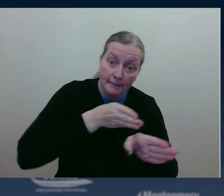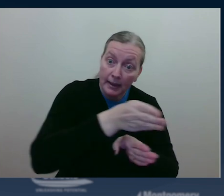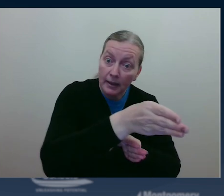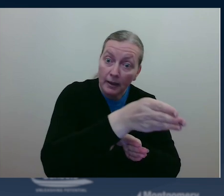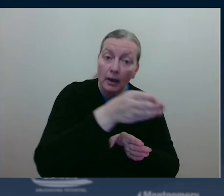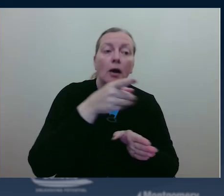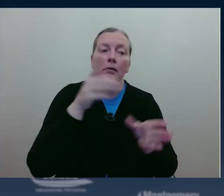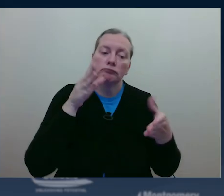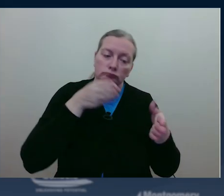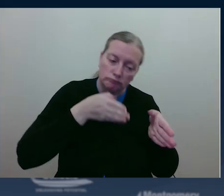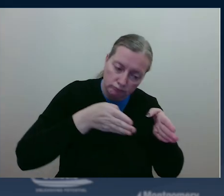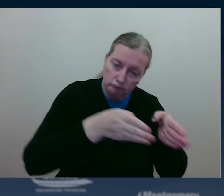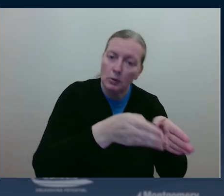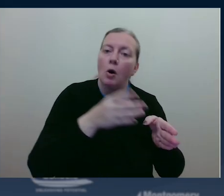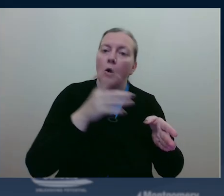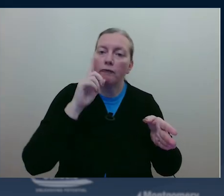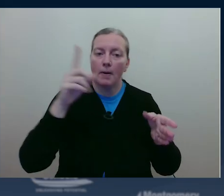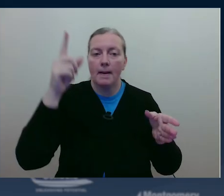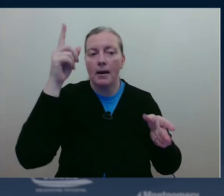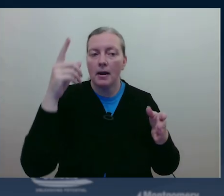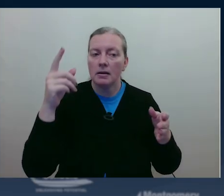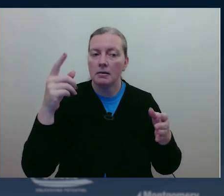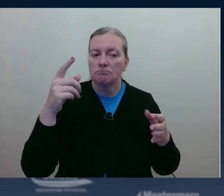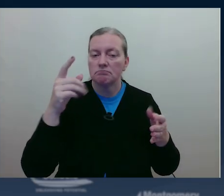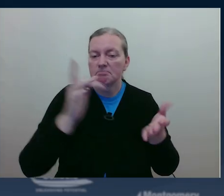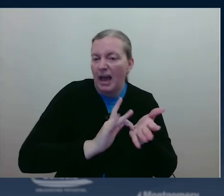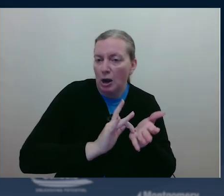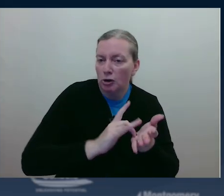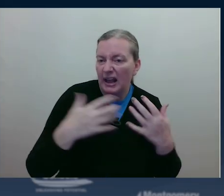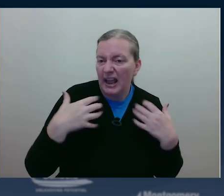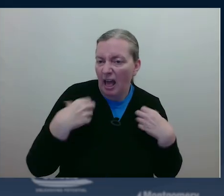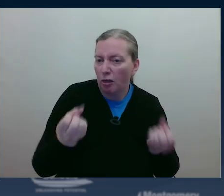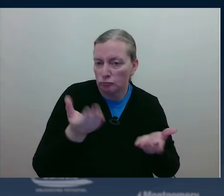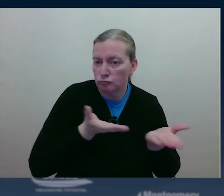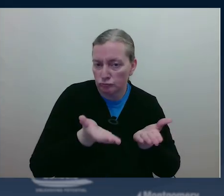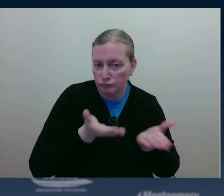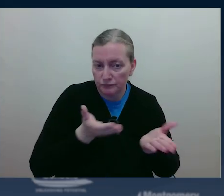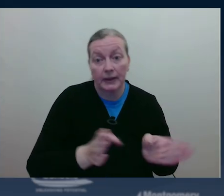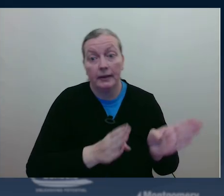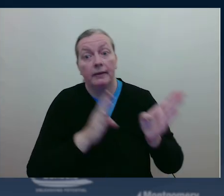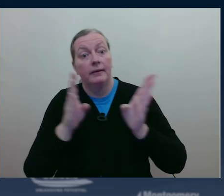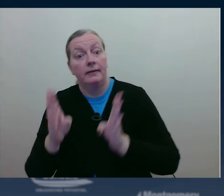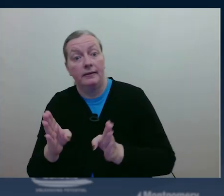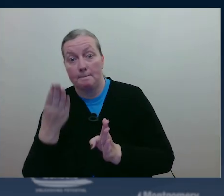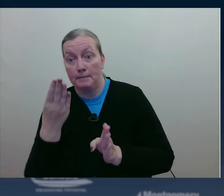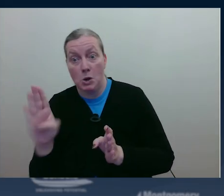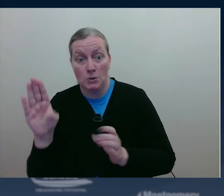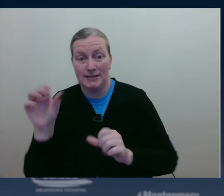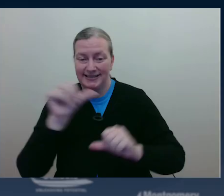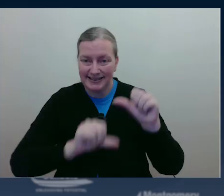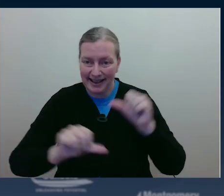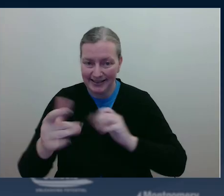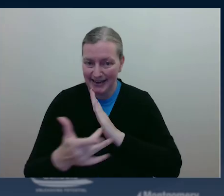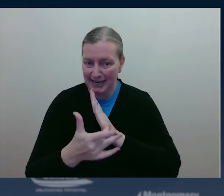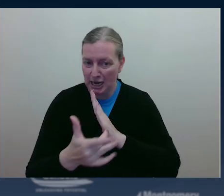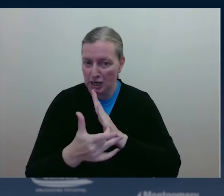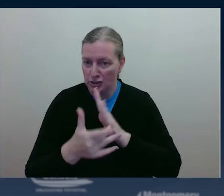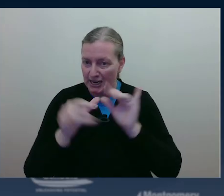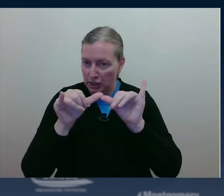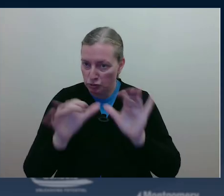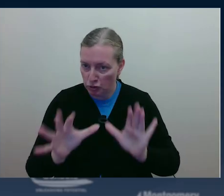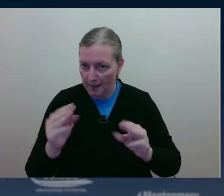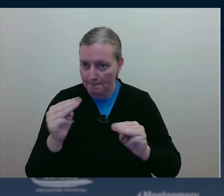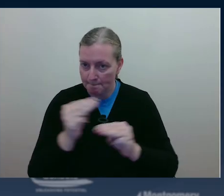The second theme is science, technology, engineering, and math. This pathway and/or themes will